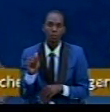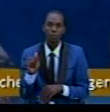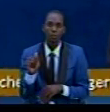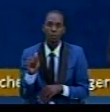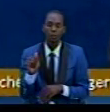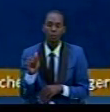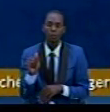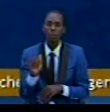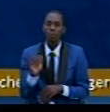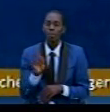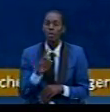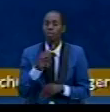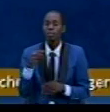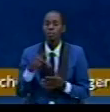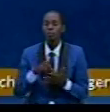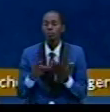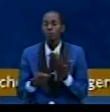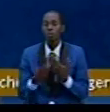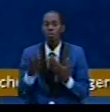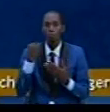When the crusade was going on,